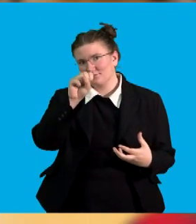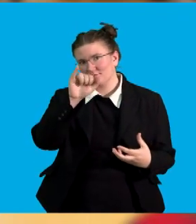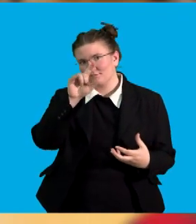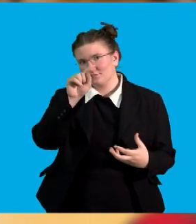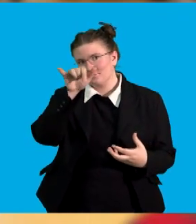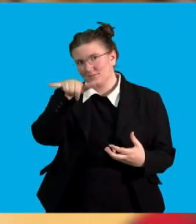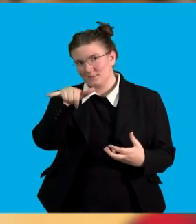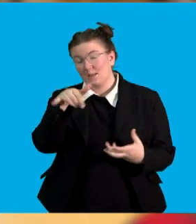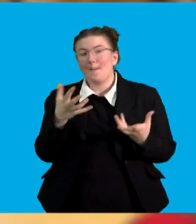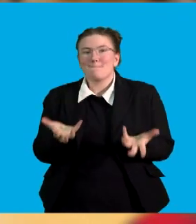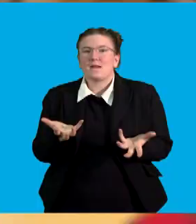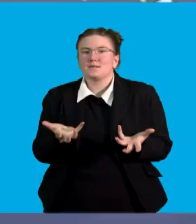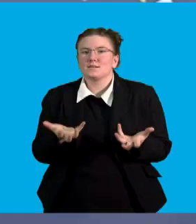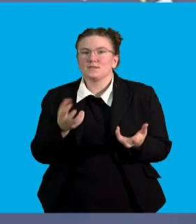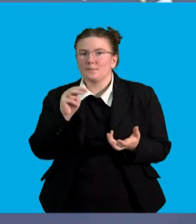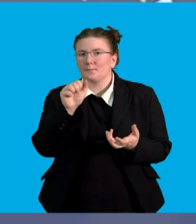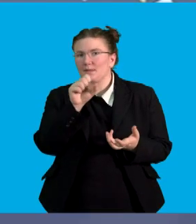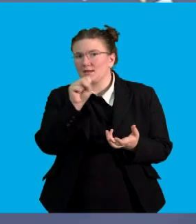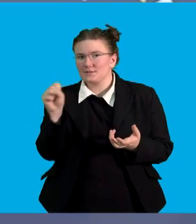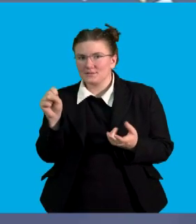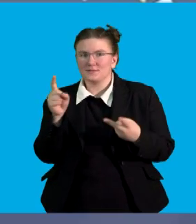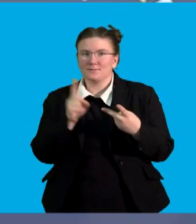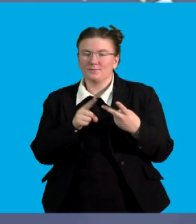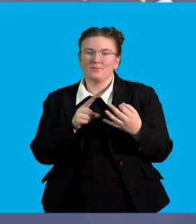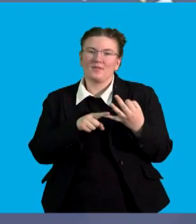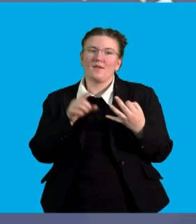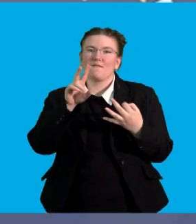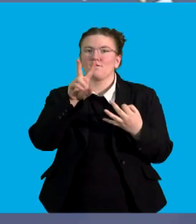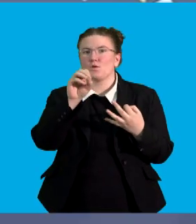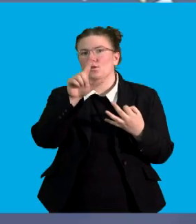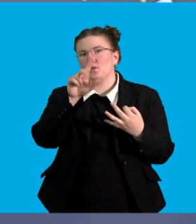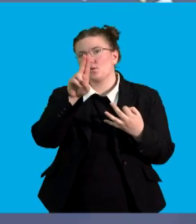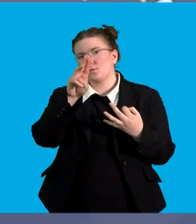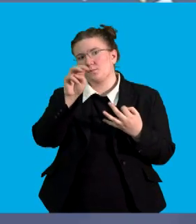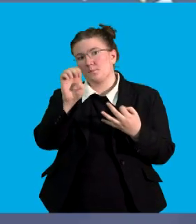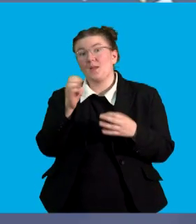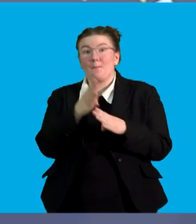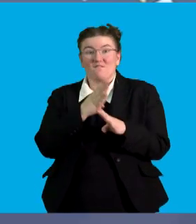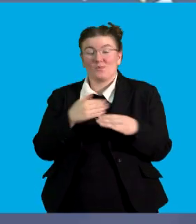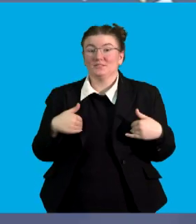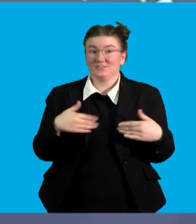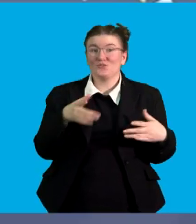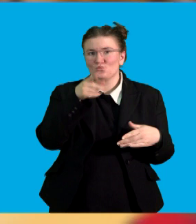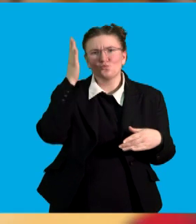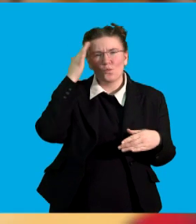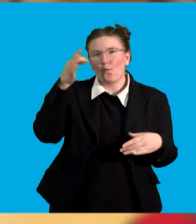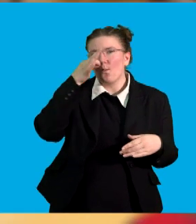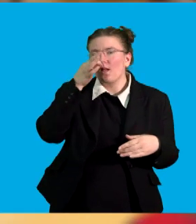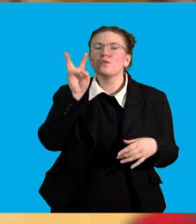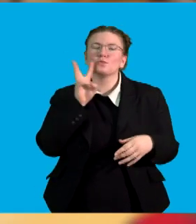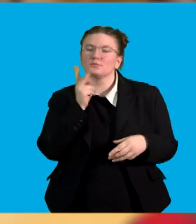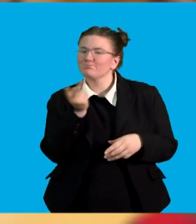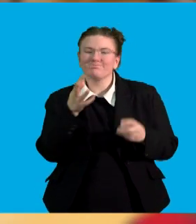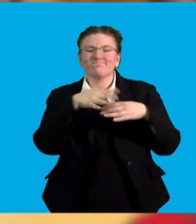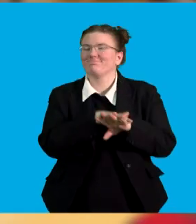start, did you know that oil doesn't mix with water because the two liquids have different densities? So in this lesson